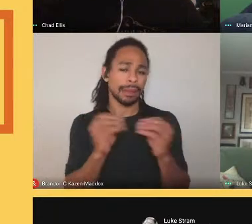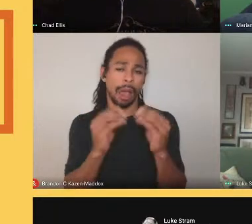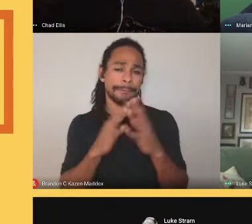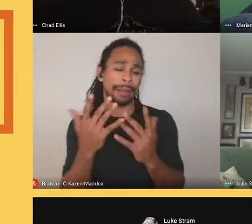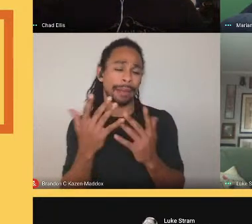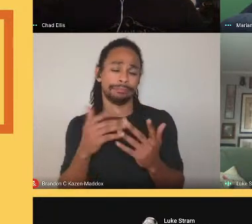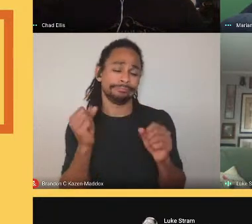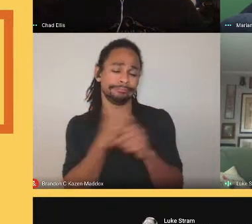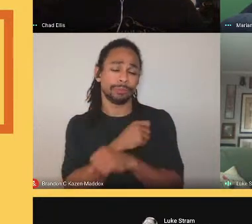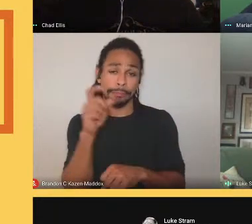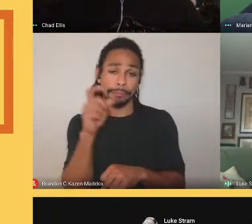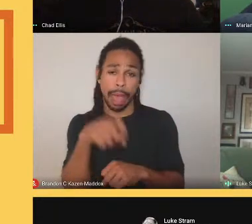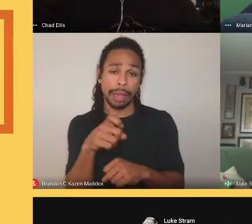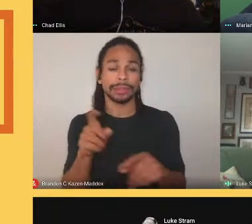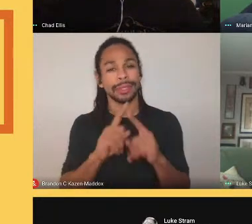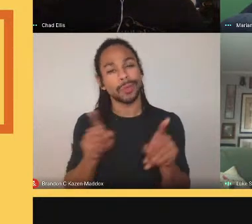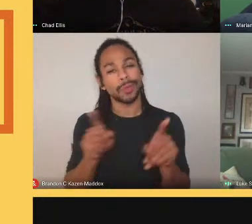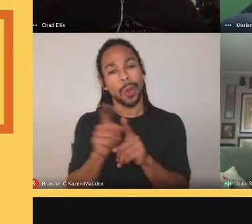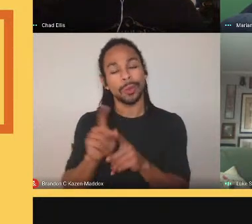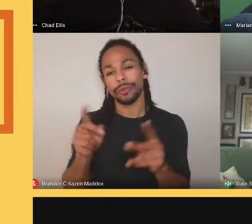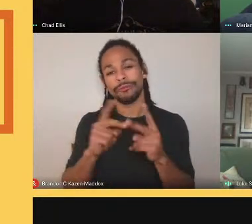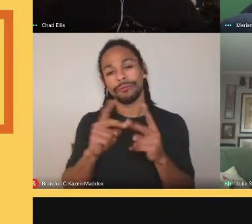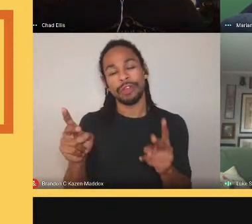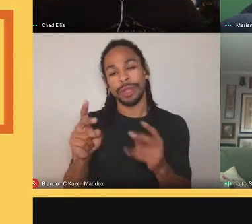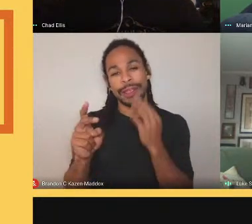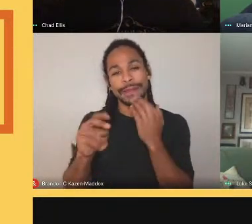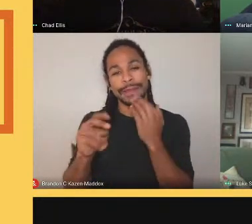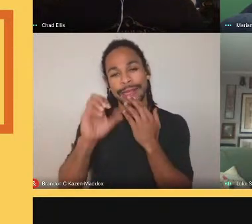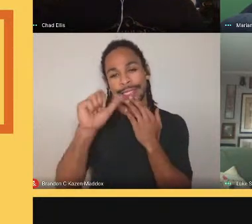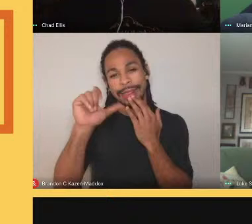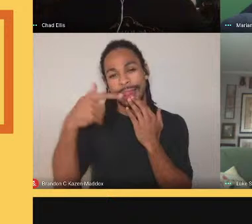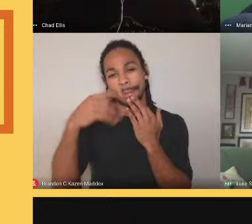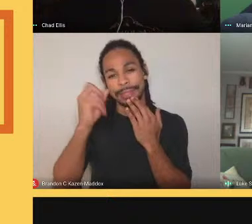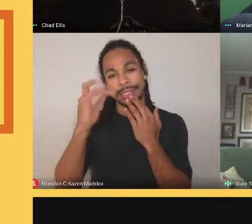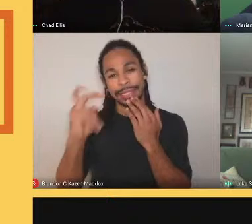is a monster, so no one's innocent.